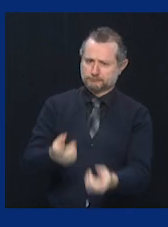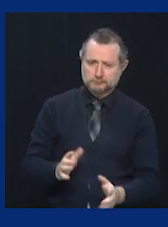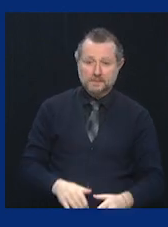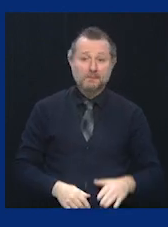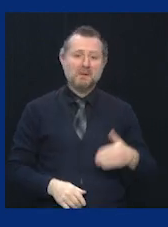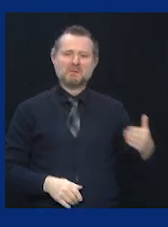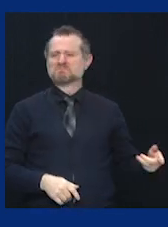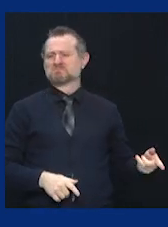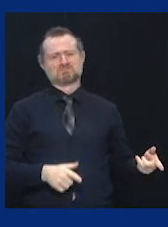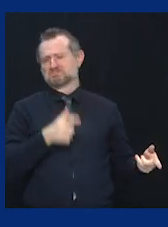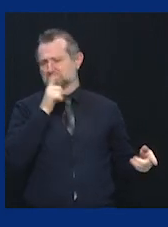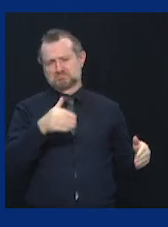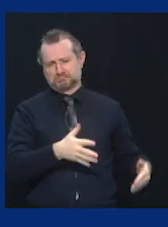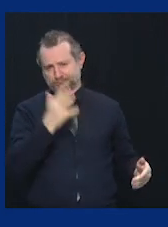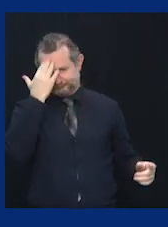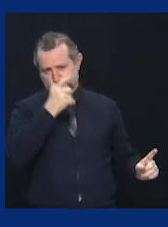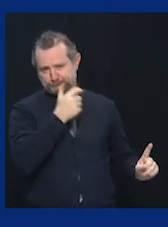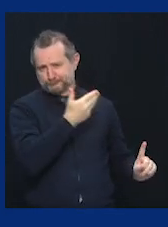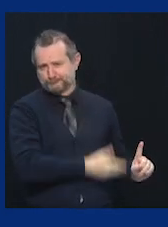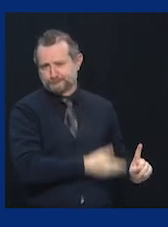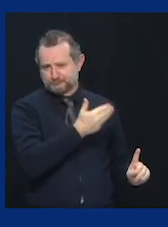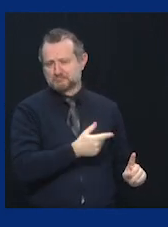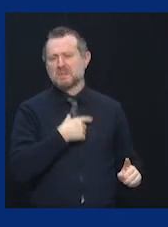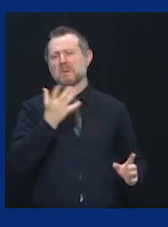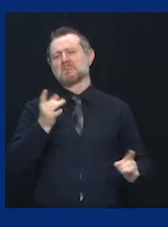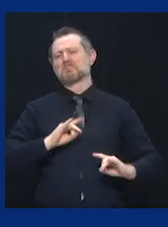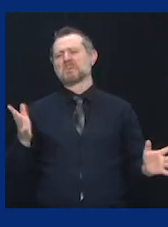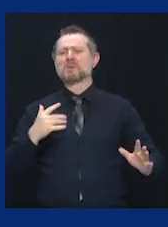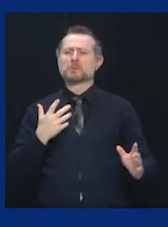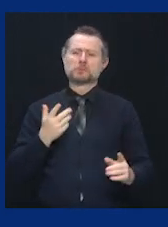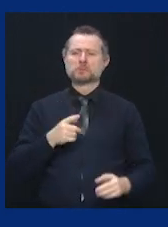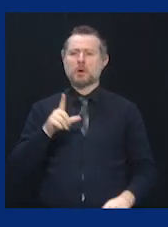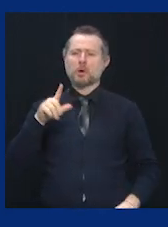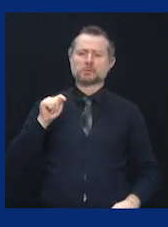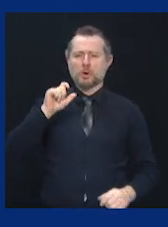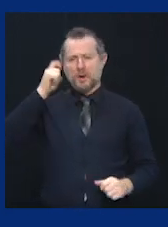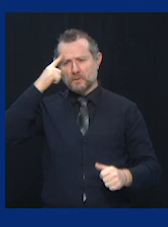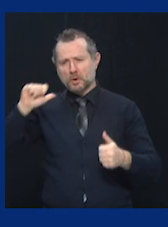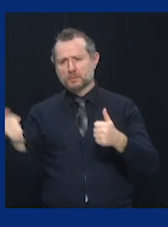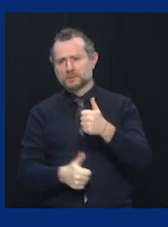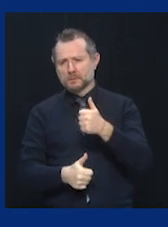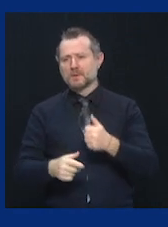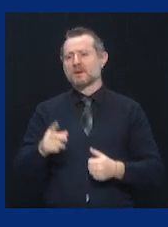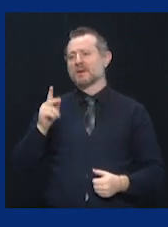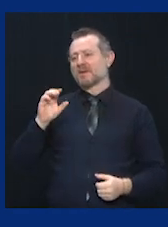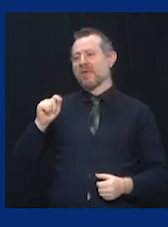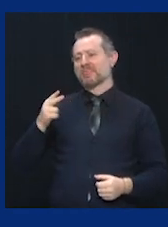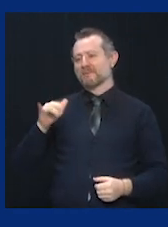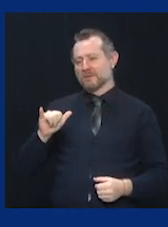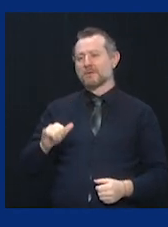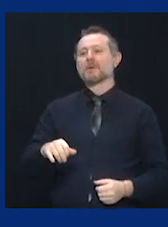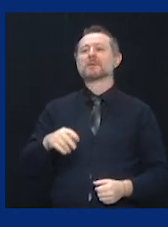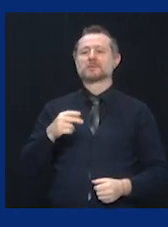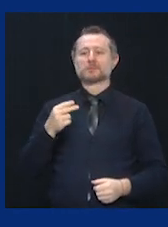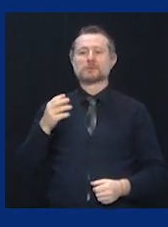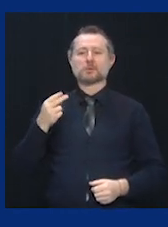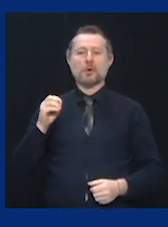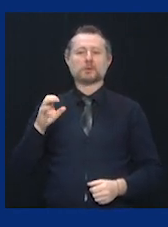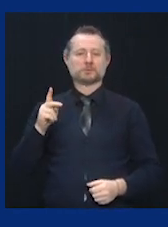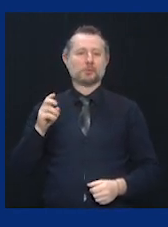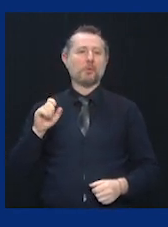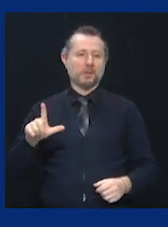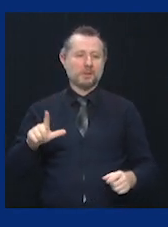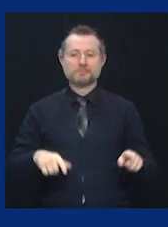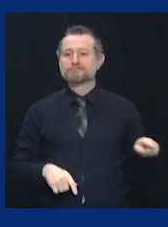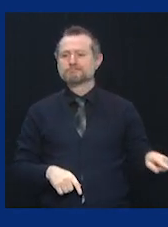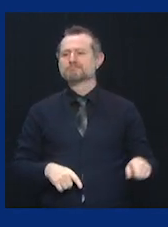introduction, our great Lieutenant Governor, Kathy Hochul, who's been doing a fantastic job, not just with COVID,